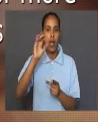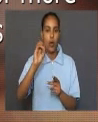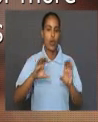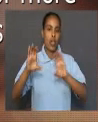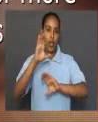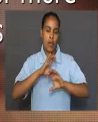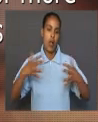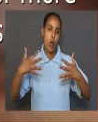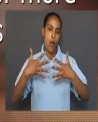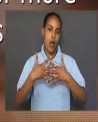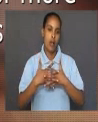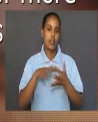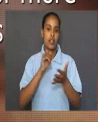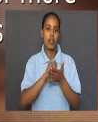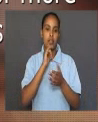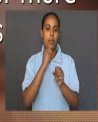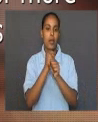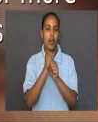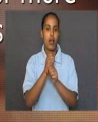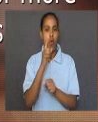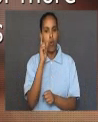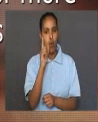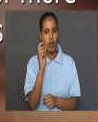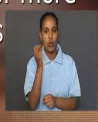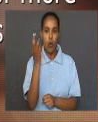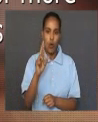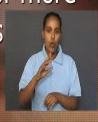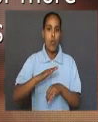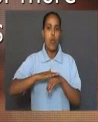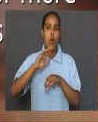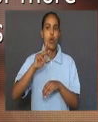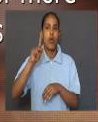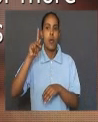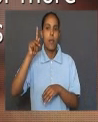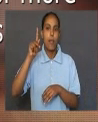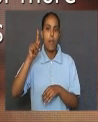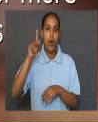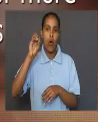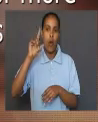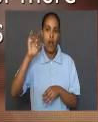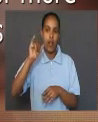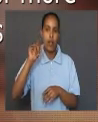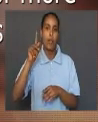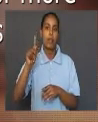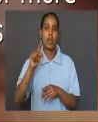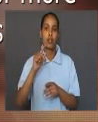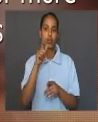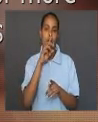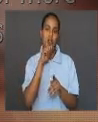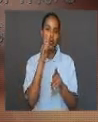biochemical compound that is made of one or more polypeptides, then you are